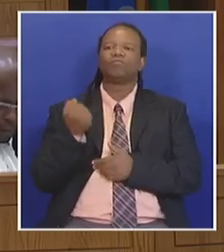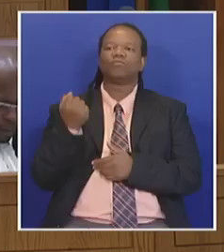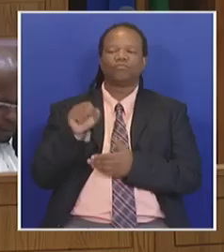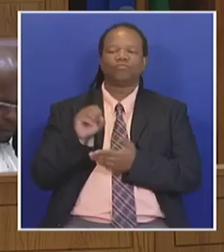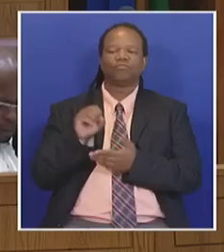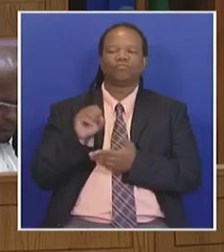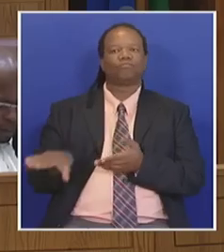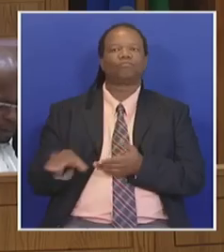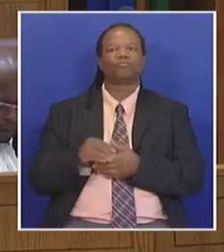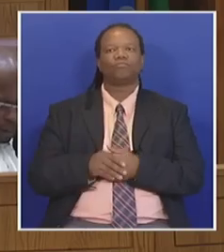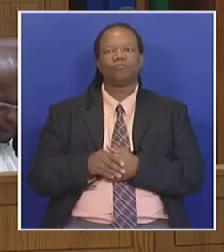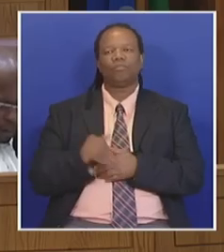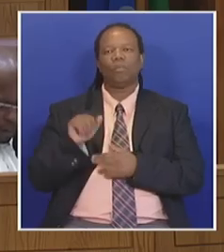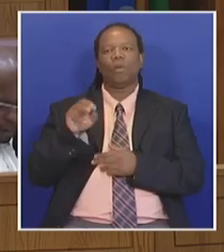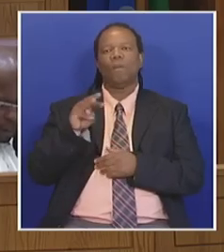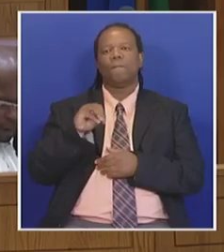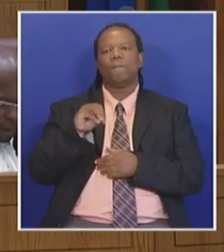The Honorable Mohapi.